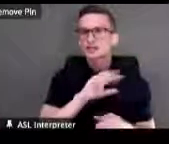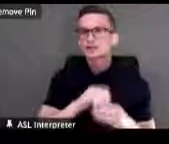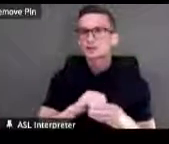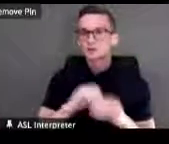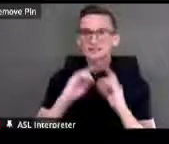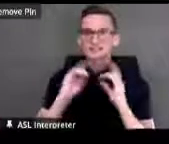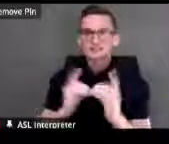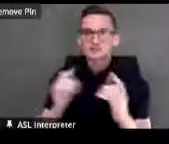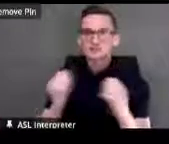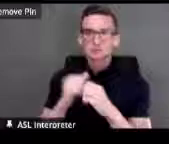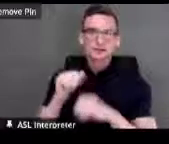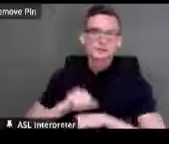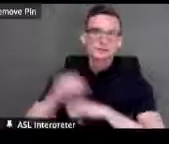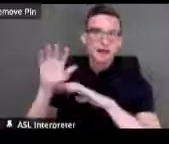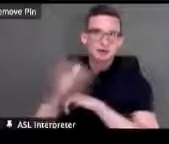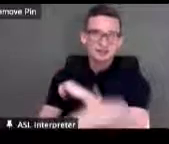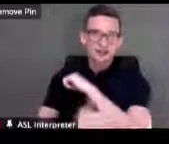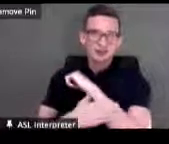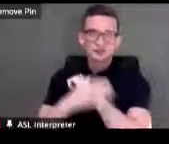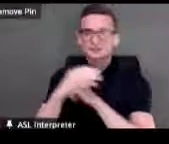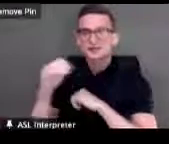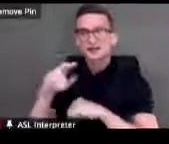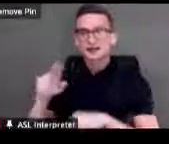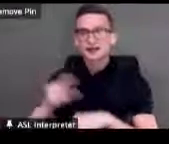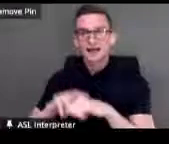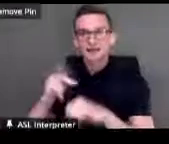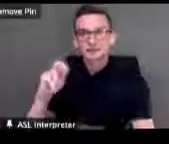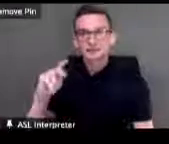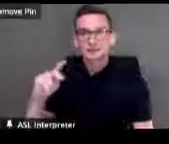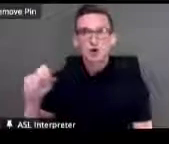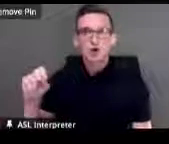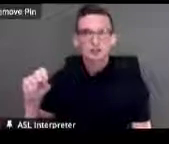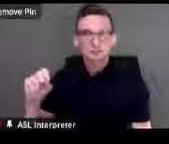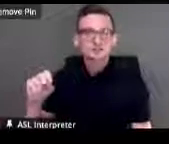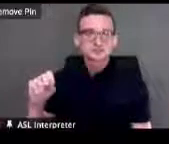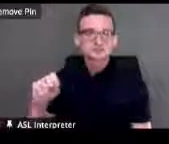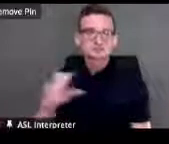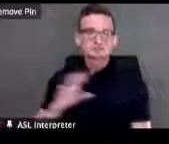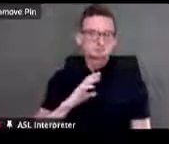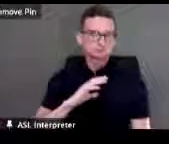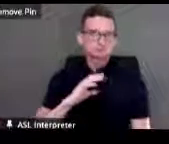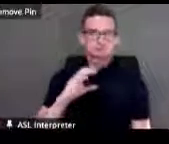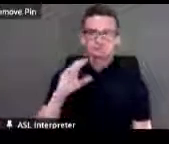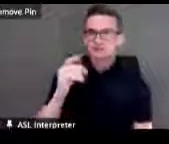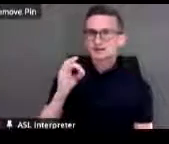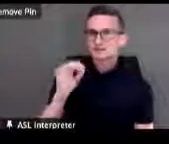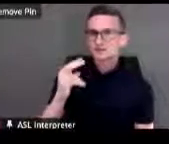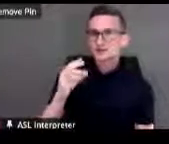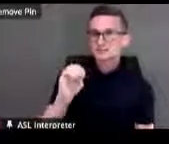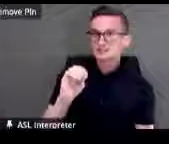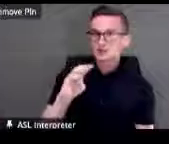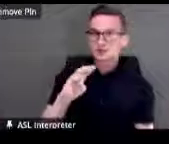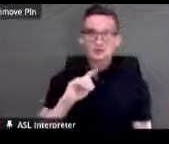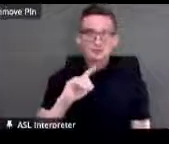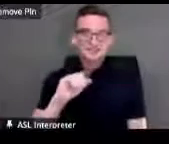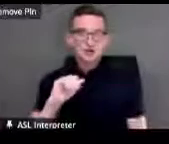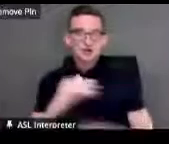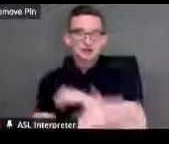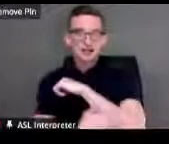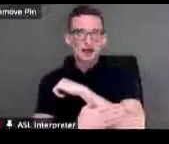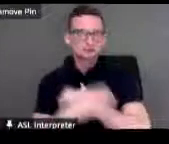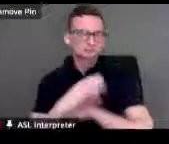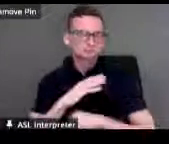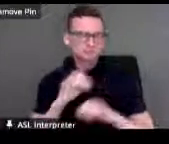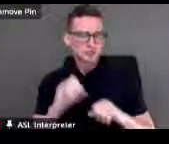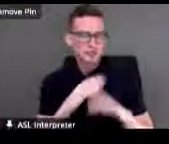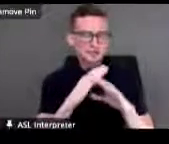counties and the national parks. It is okay to split Fresno and Madera counties in order to respect the differences between the valley